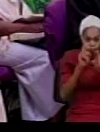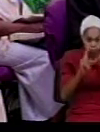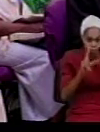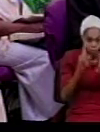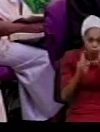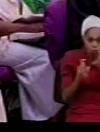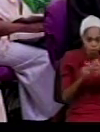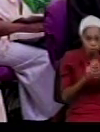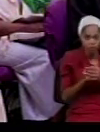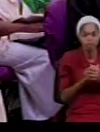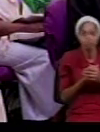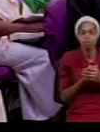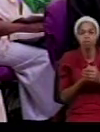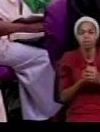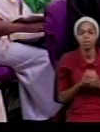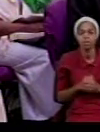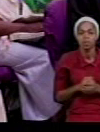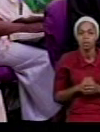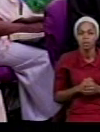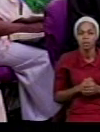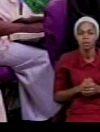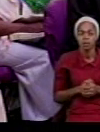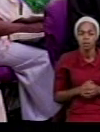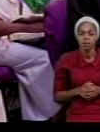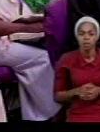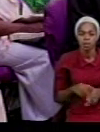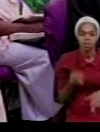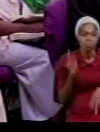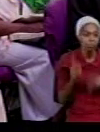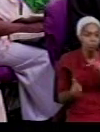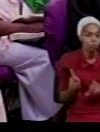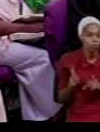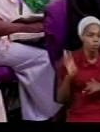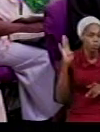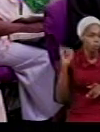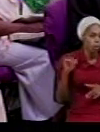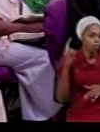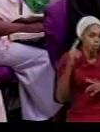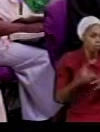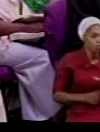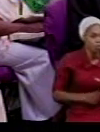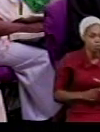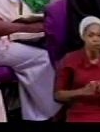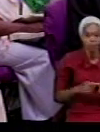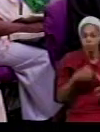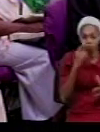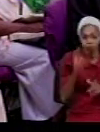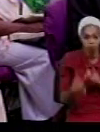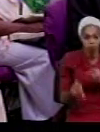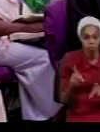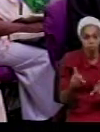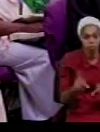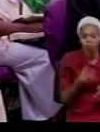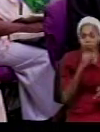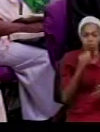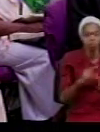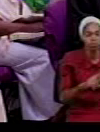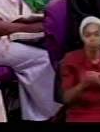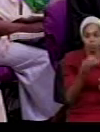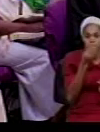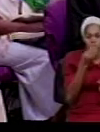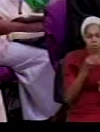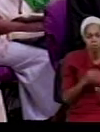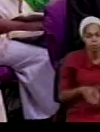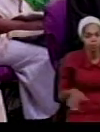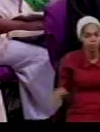God or what? Because we can see in that Jeremiah 35 that the sons of Rechab, because they doesn't drink wine,